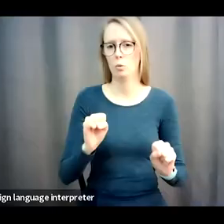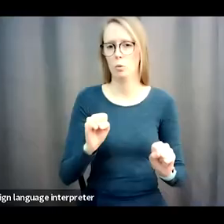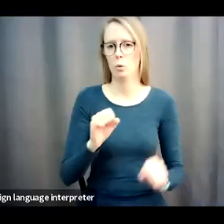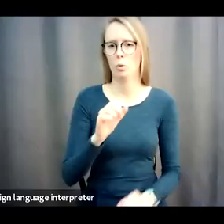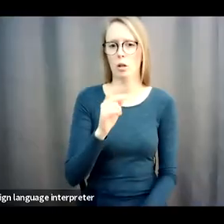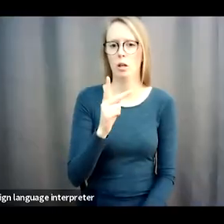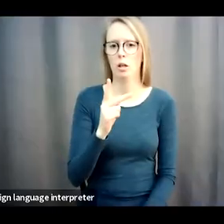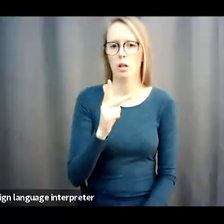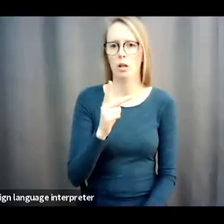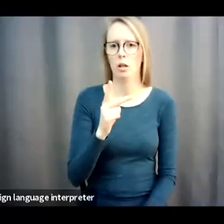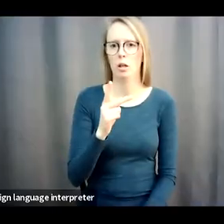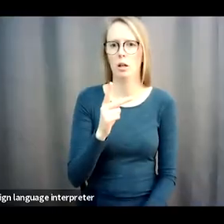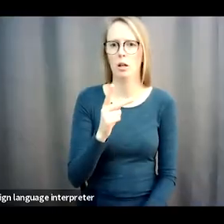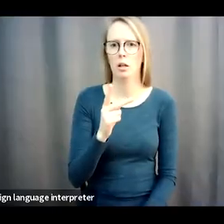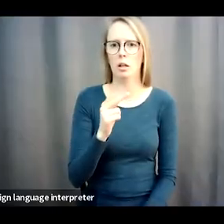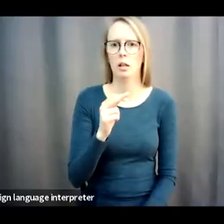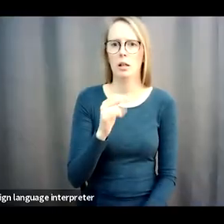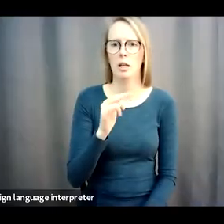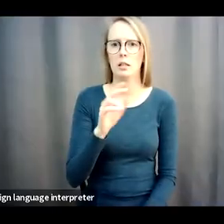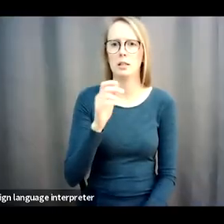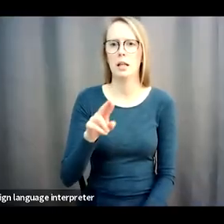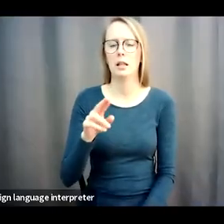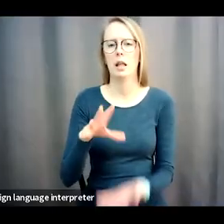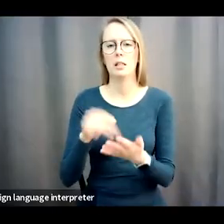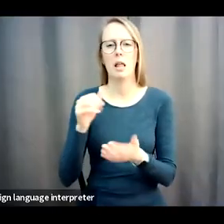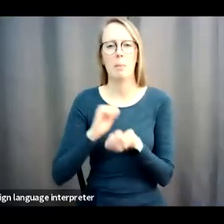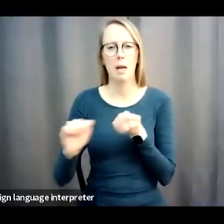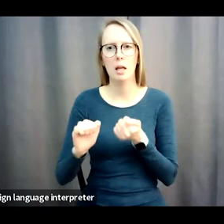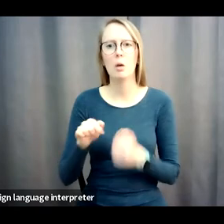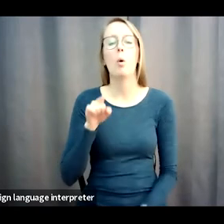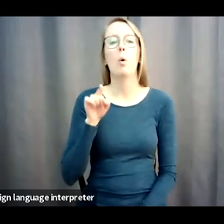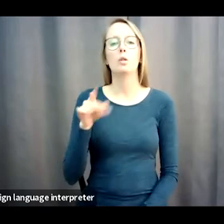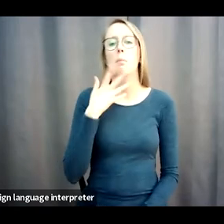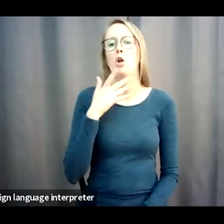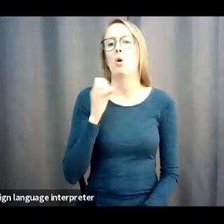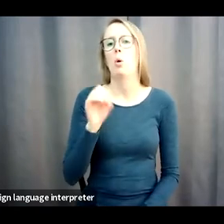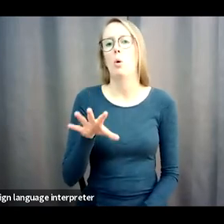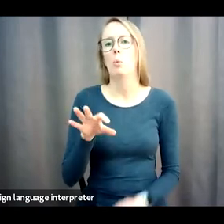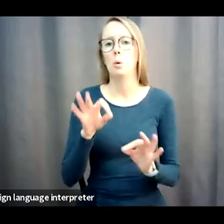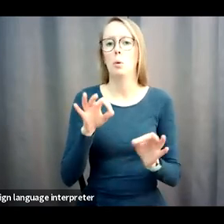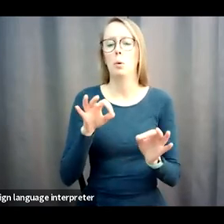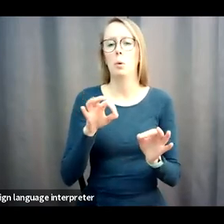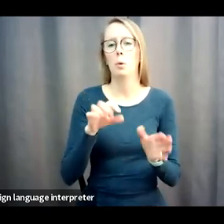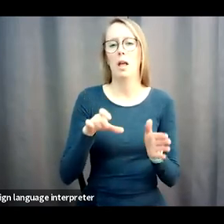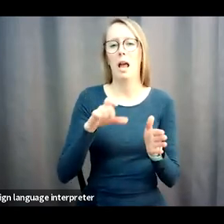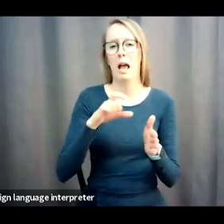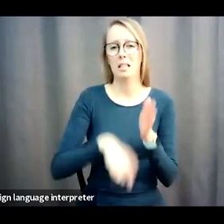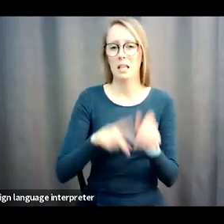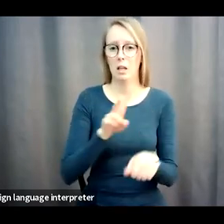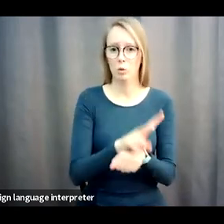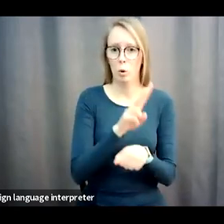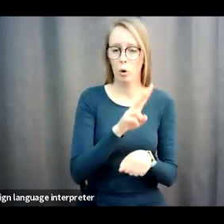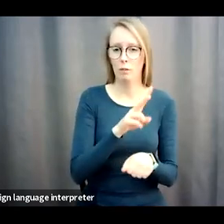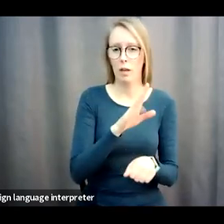Kirsten Sandberg. And she will speak about how Article 12 in the Convention on the Rights